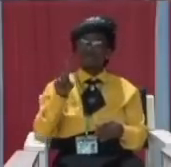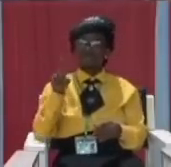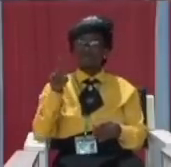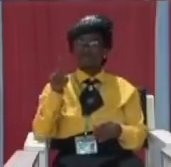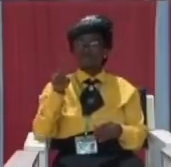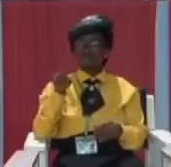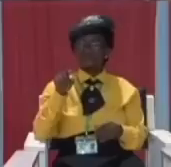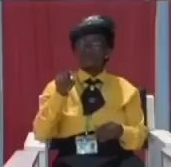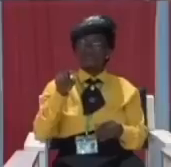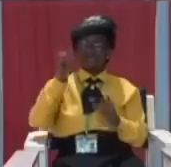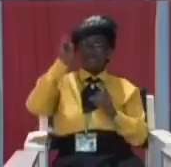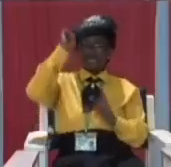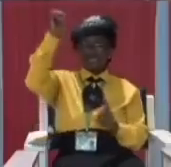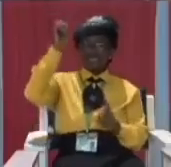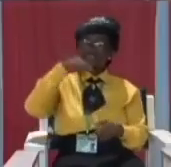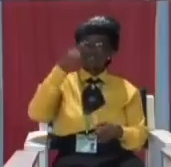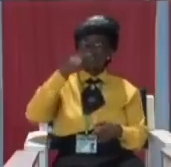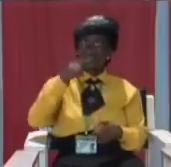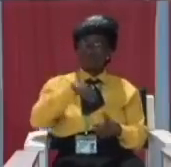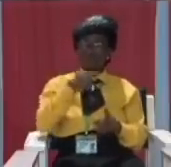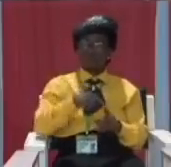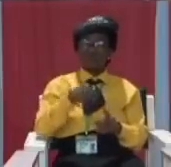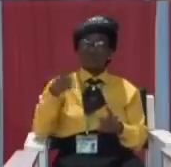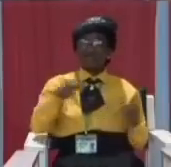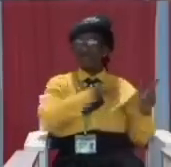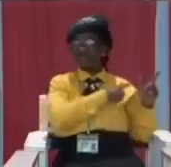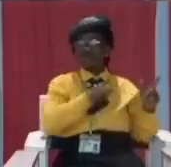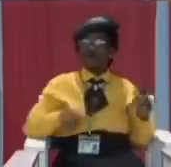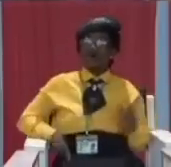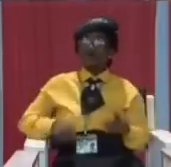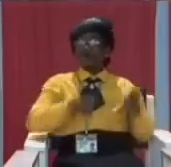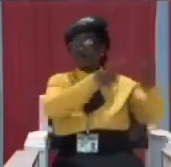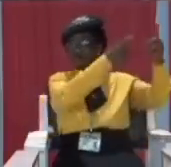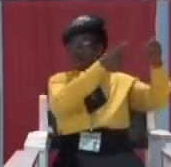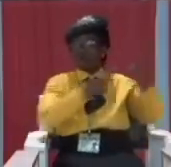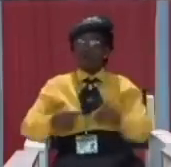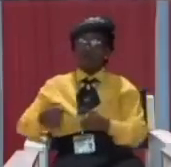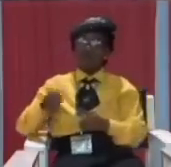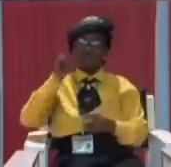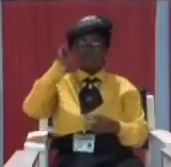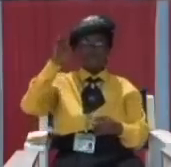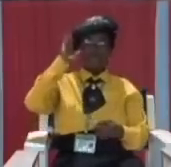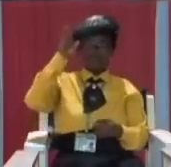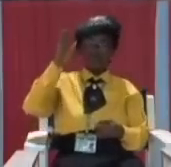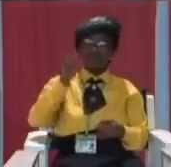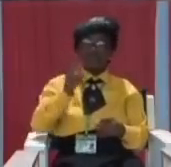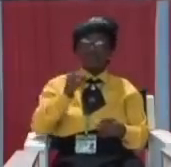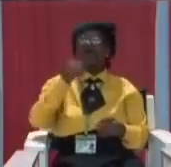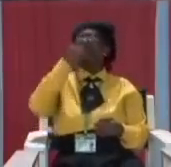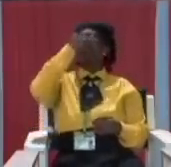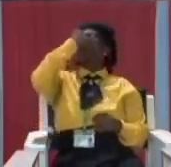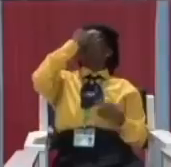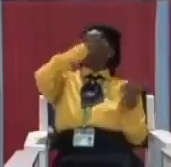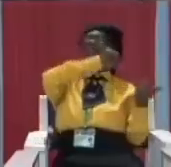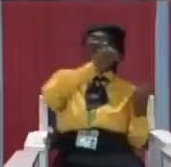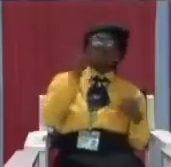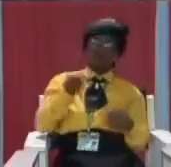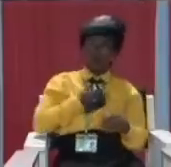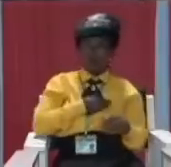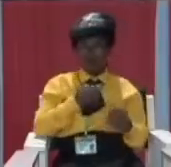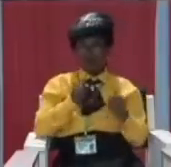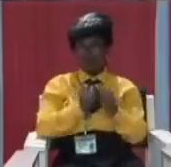He said, when the Lord comes, he was going to baptize us with the Holy Ghost and with